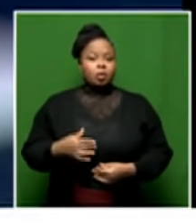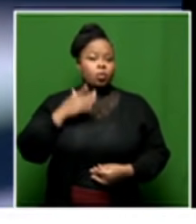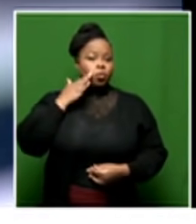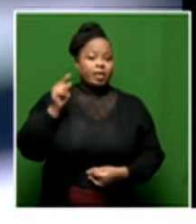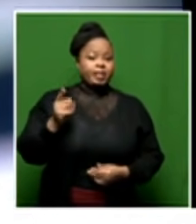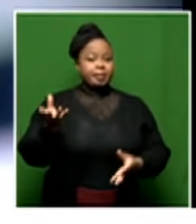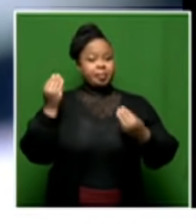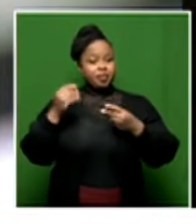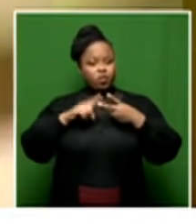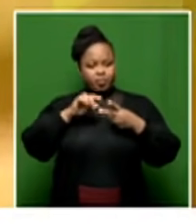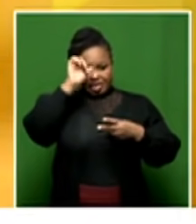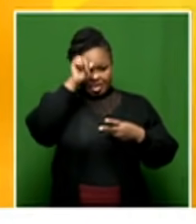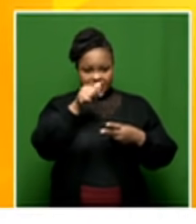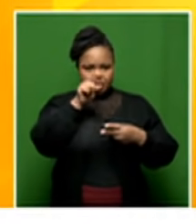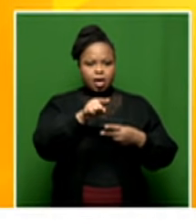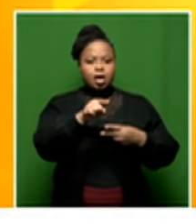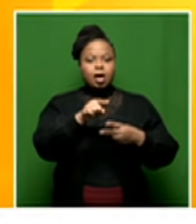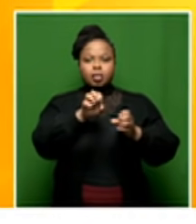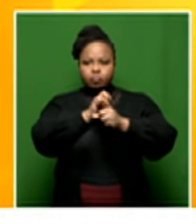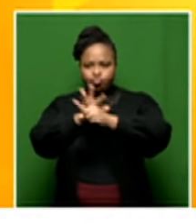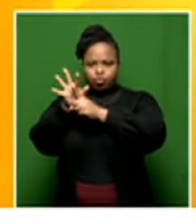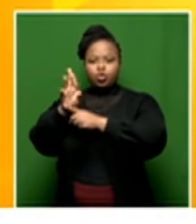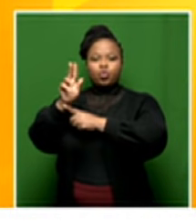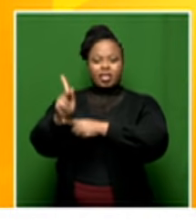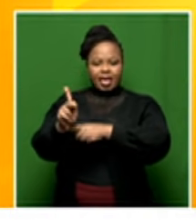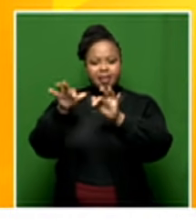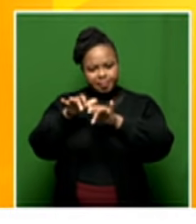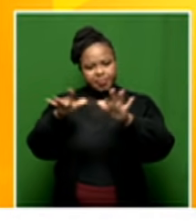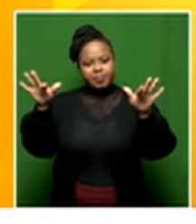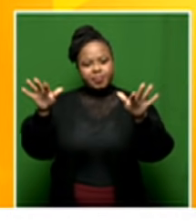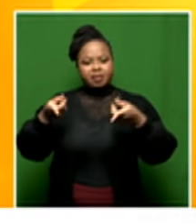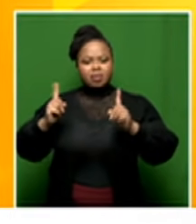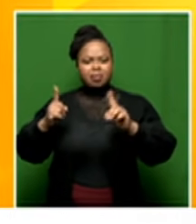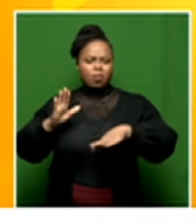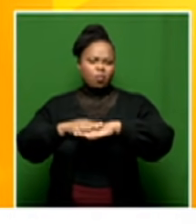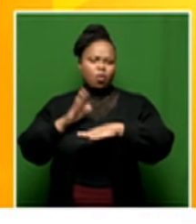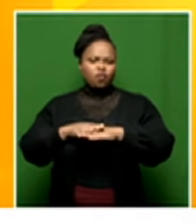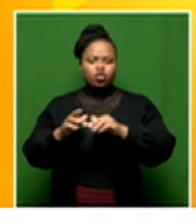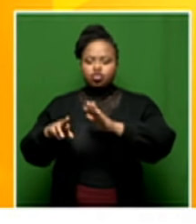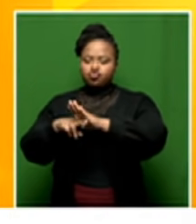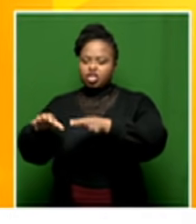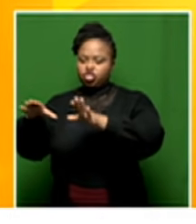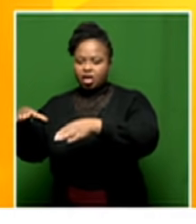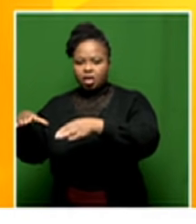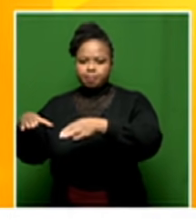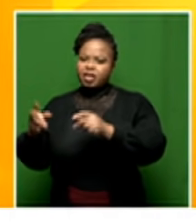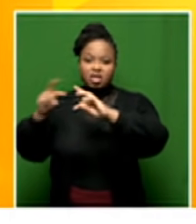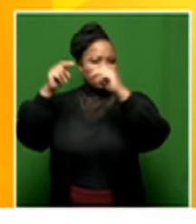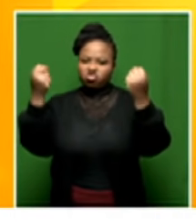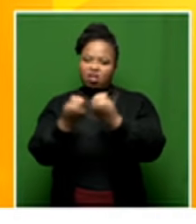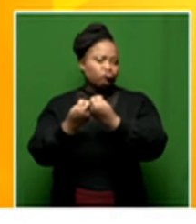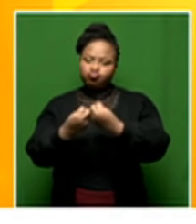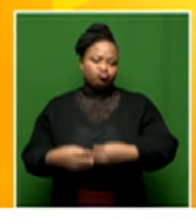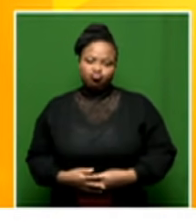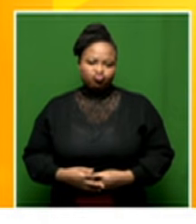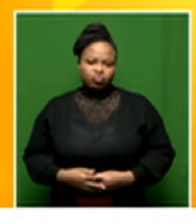the strain from India has certainly become fairly dominant, and but it's really dominant in a regional way rather than at a national